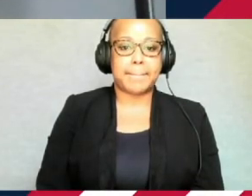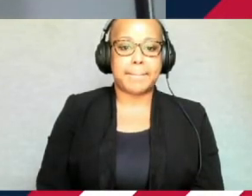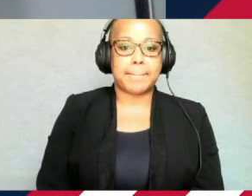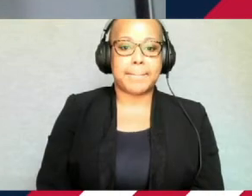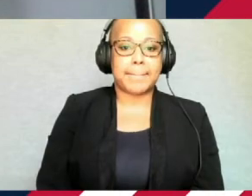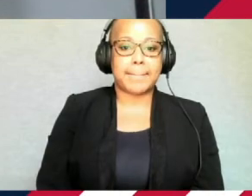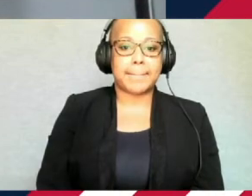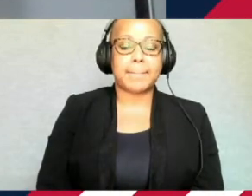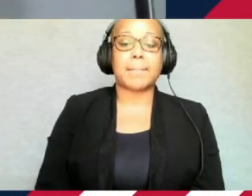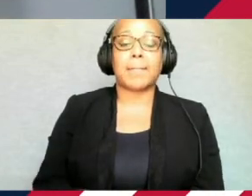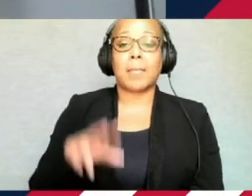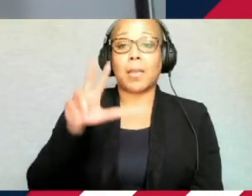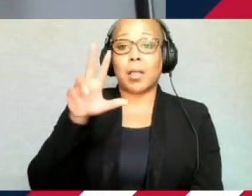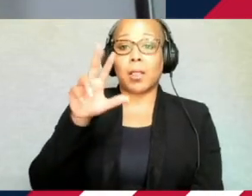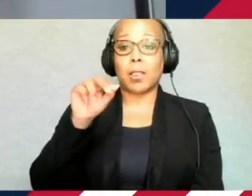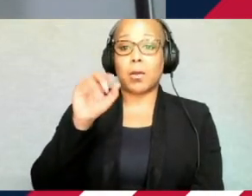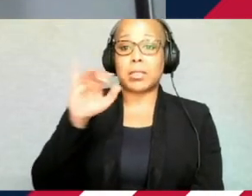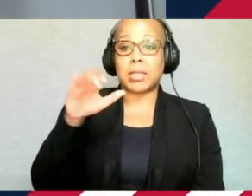30 seconds.